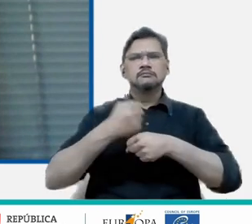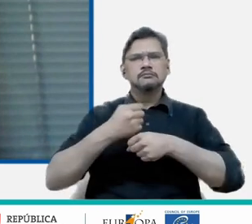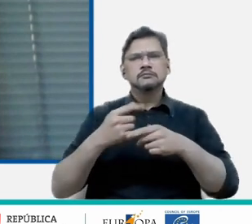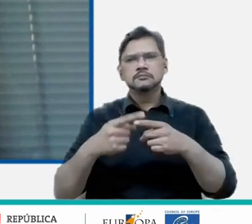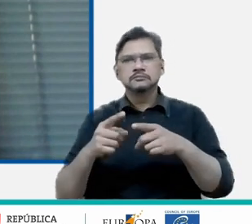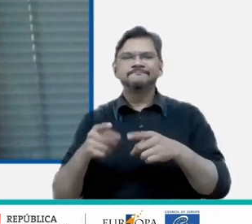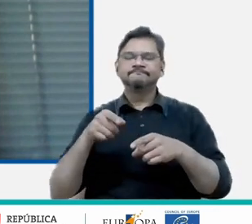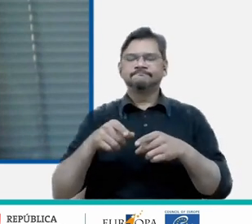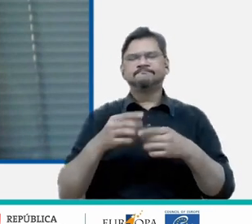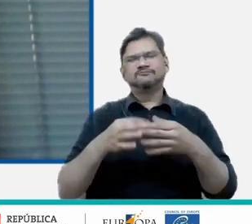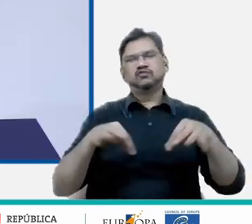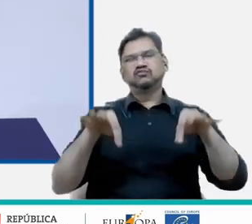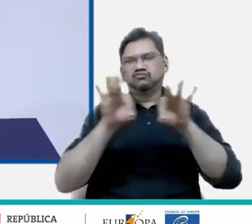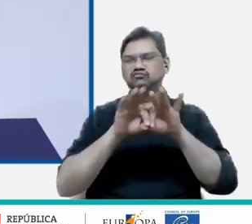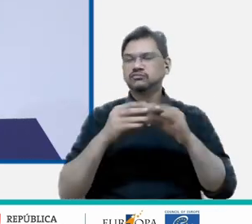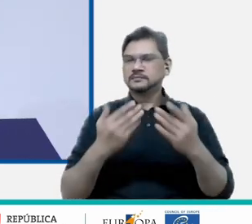important.